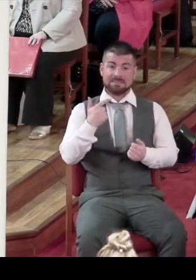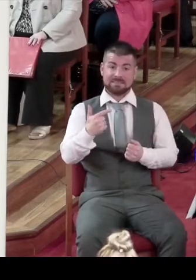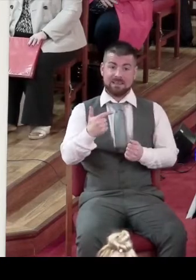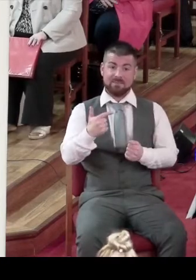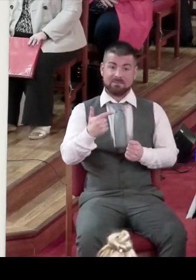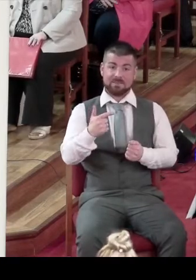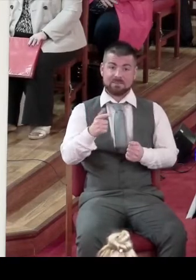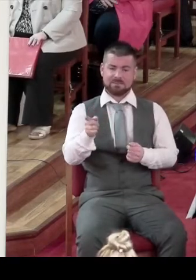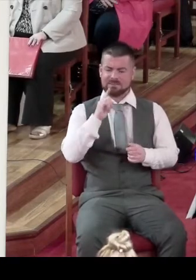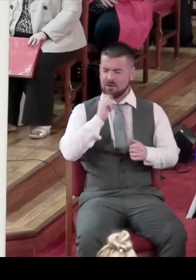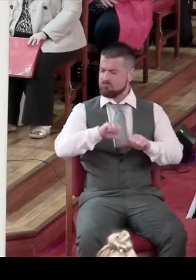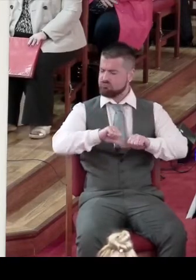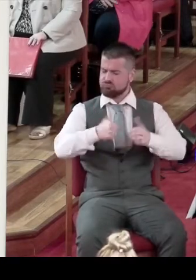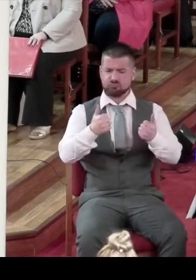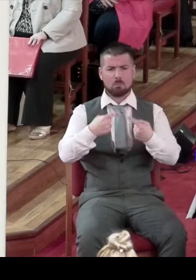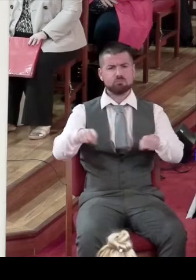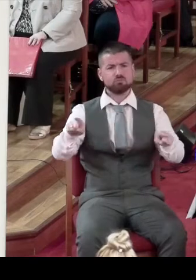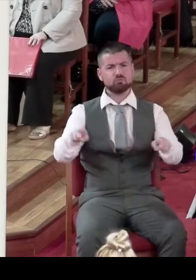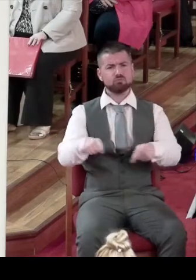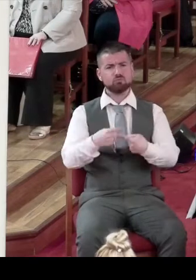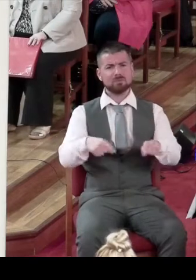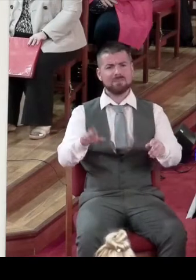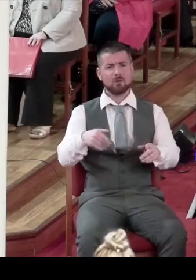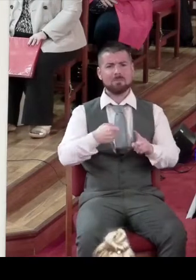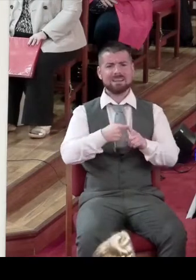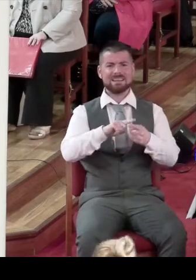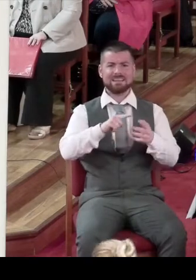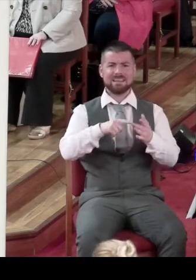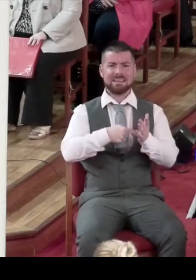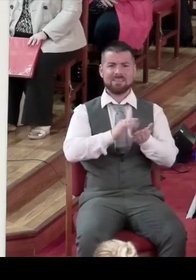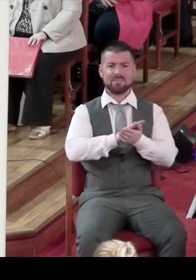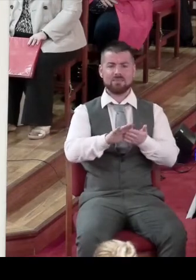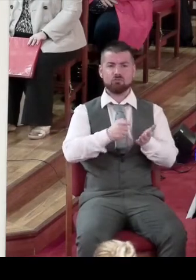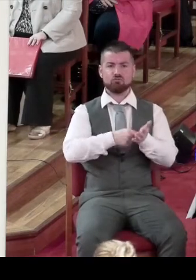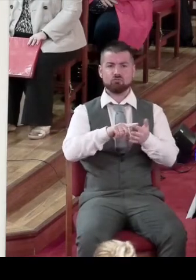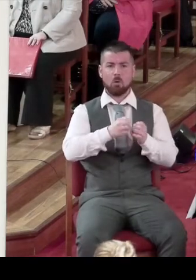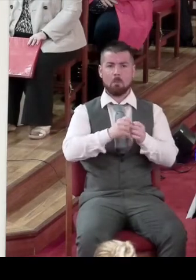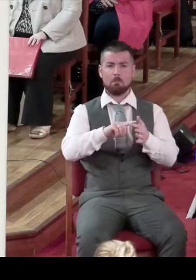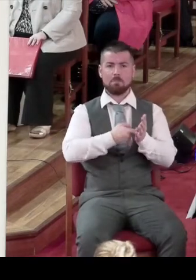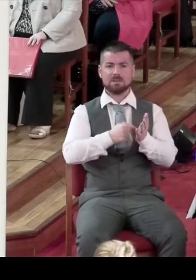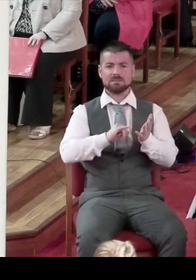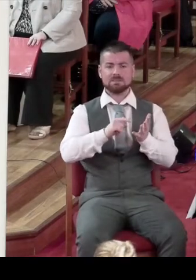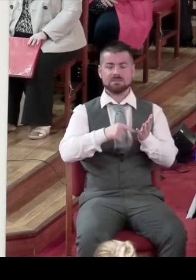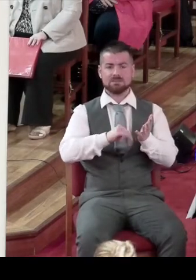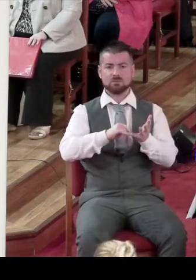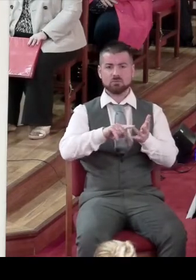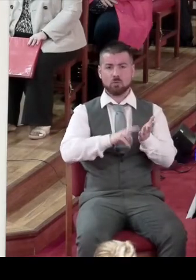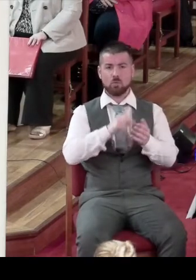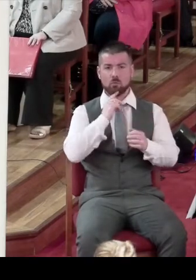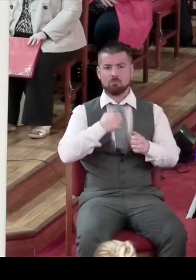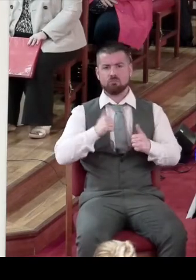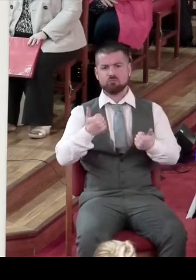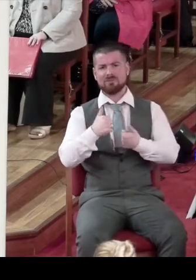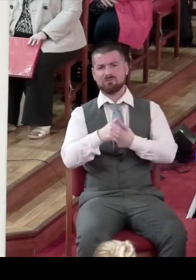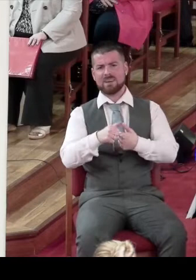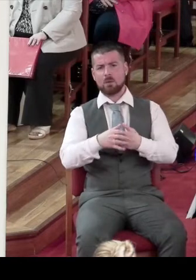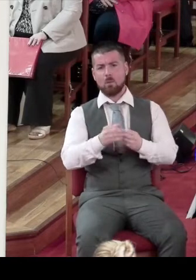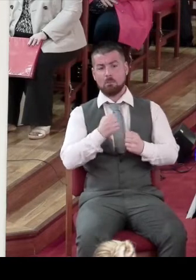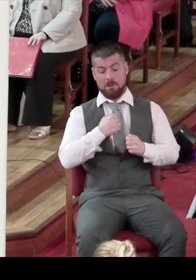it's brilliant music from Heath Robinson, who become great friends of mine and my